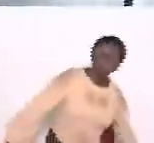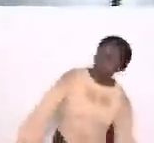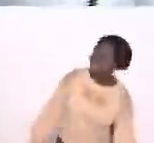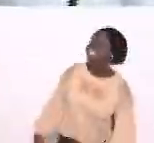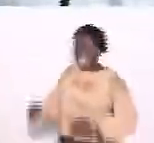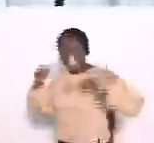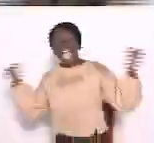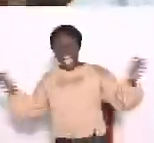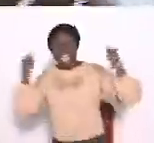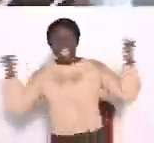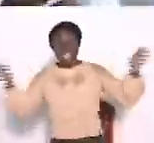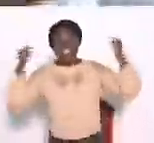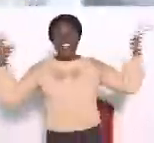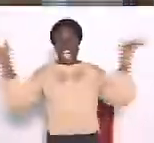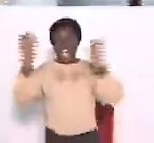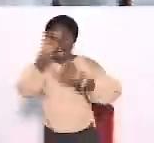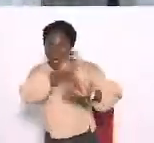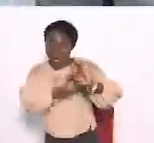alléuia